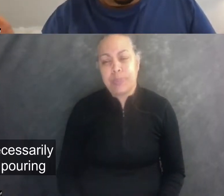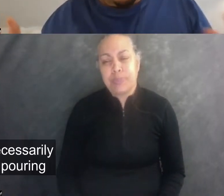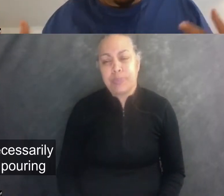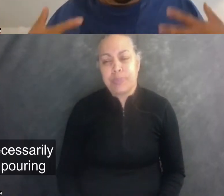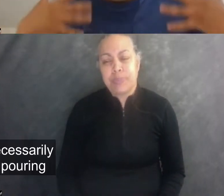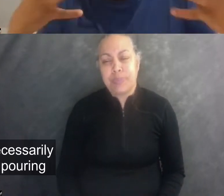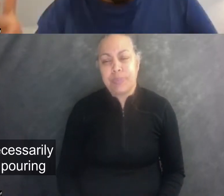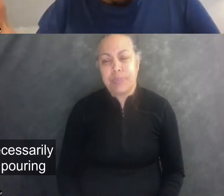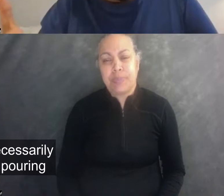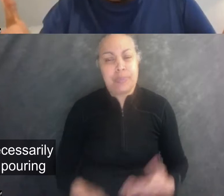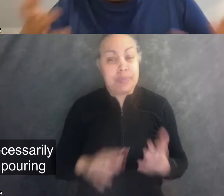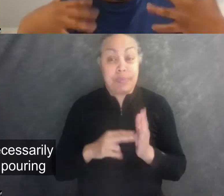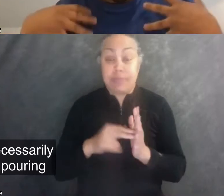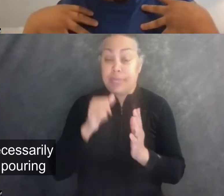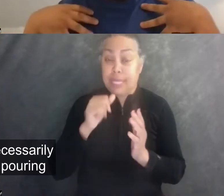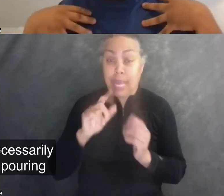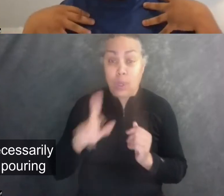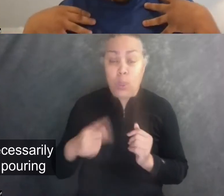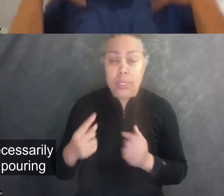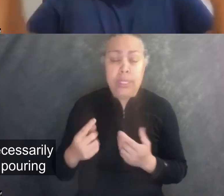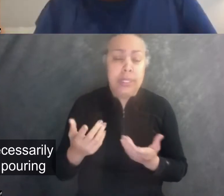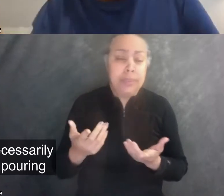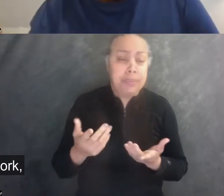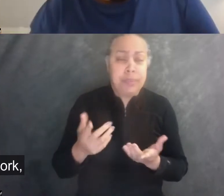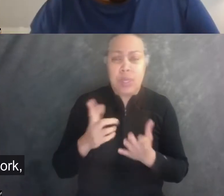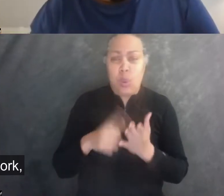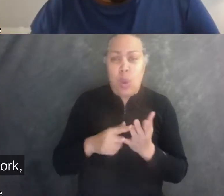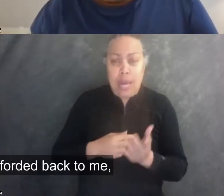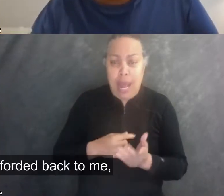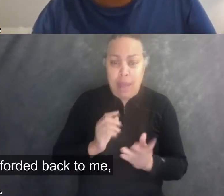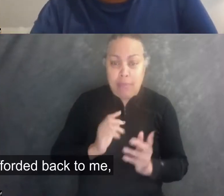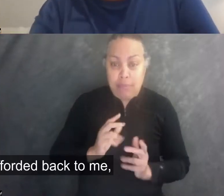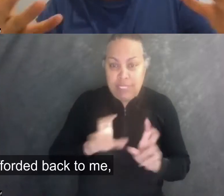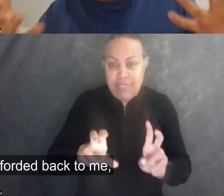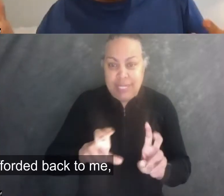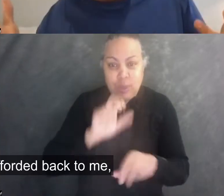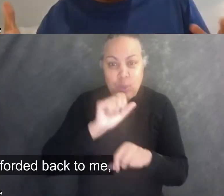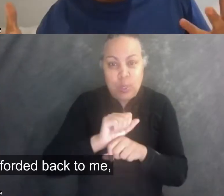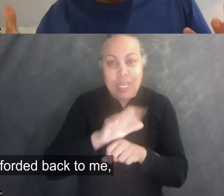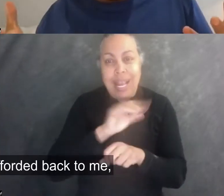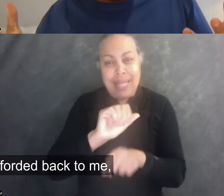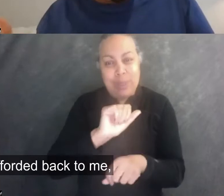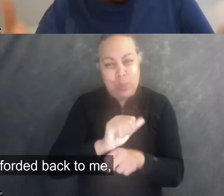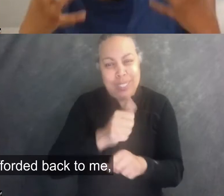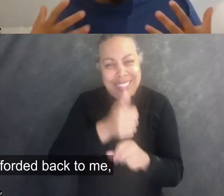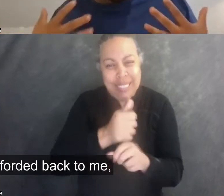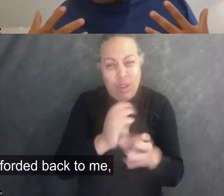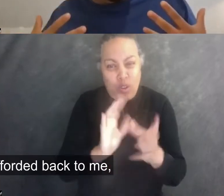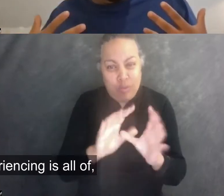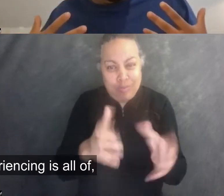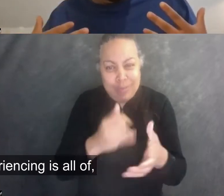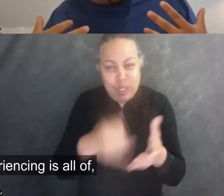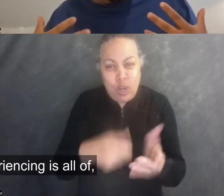So Okay. it's not necessarily also what I'm pouring into the work, but what the work has afforded back to